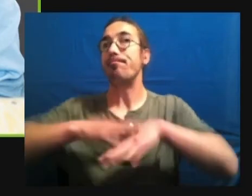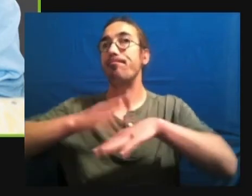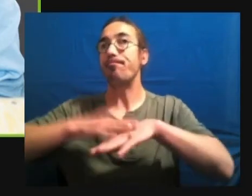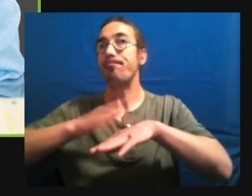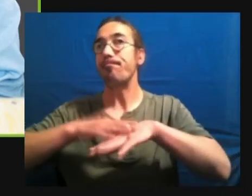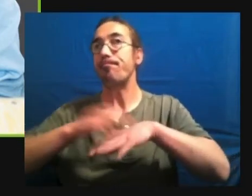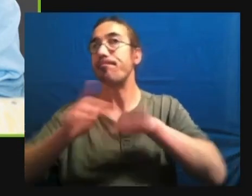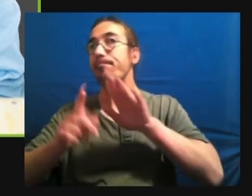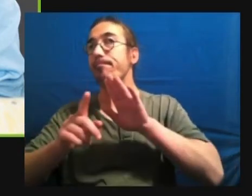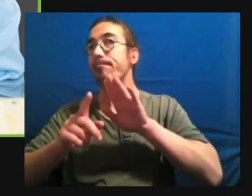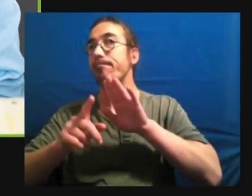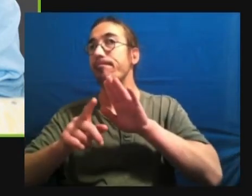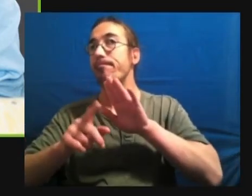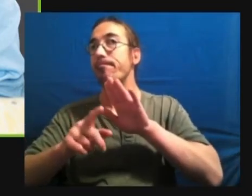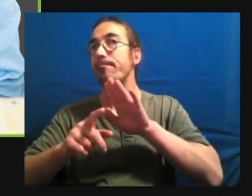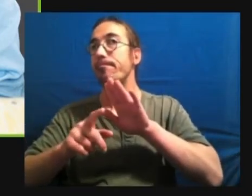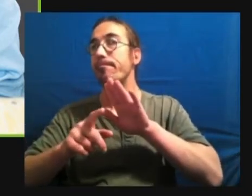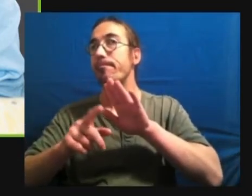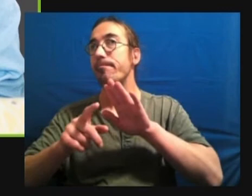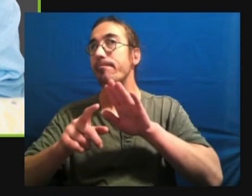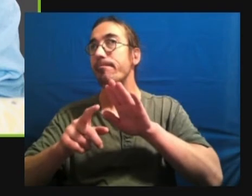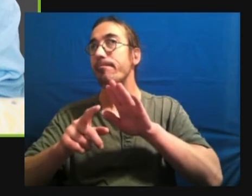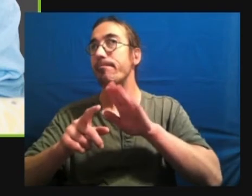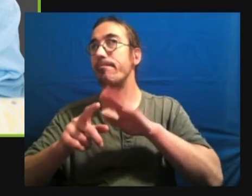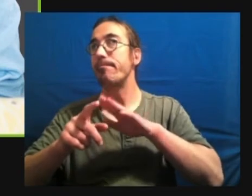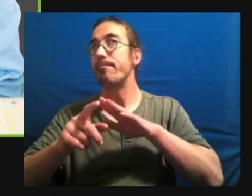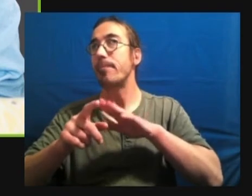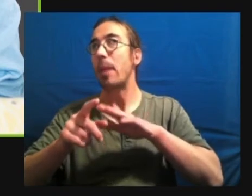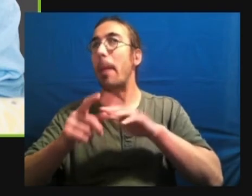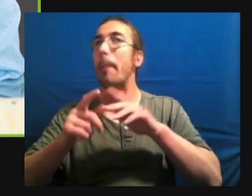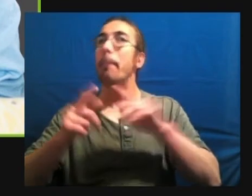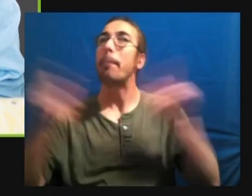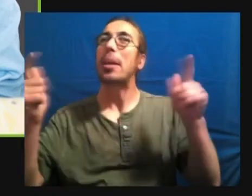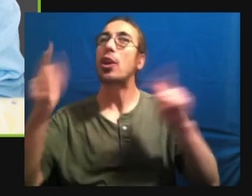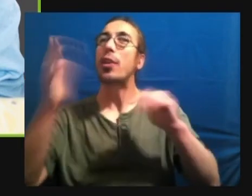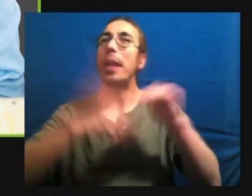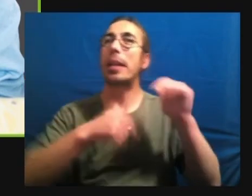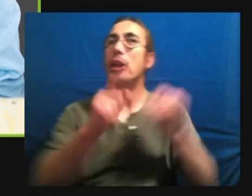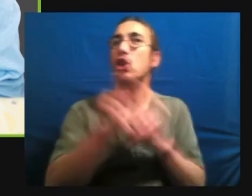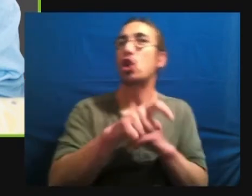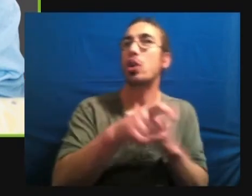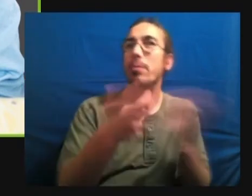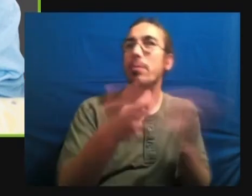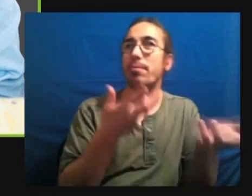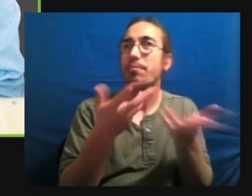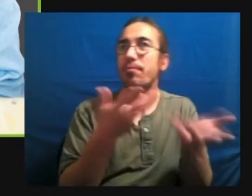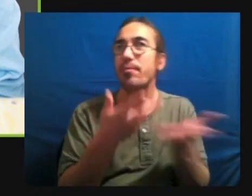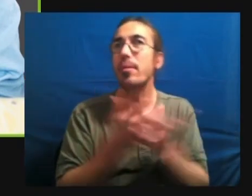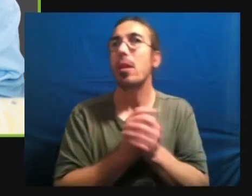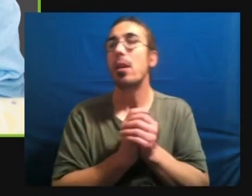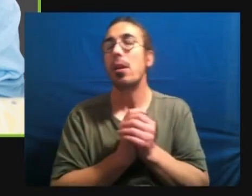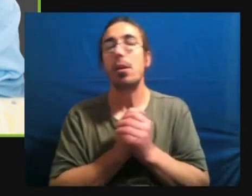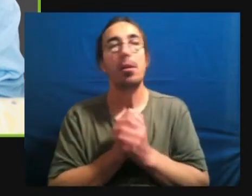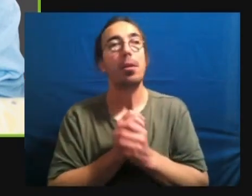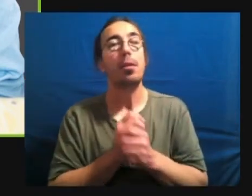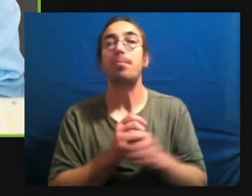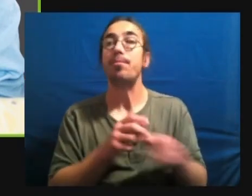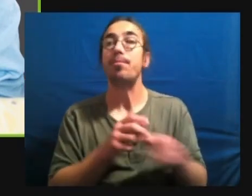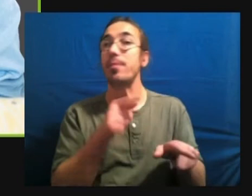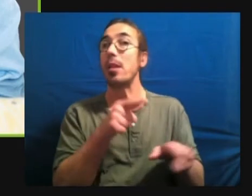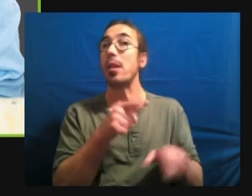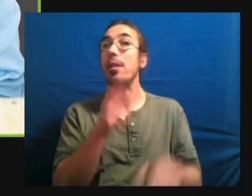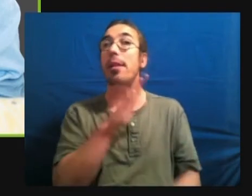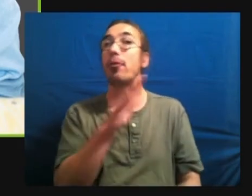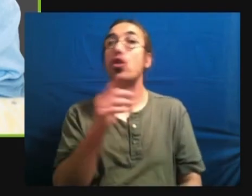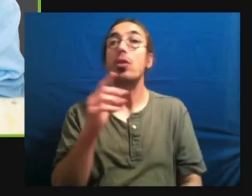making a bigger deal out of things than they should be, or he's never considered how he has